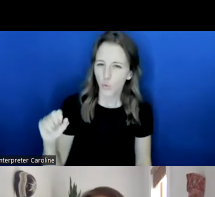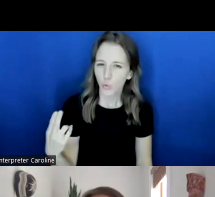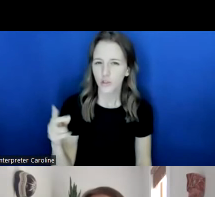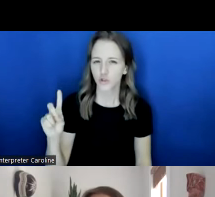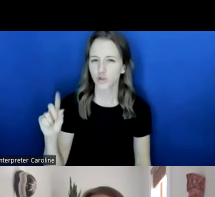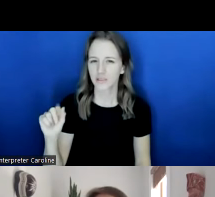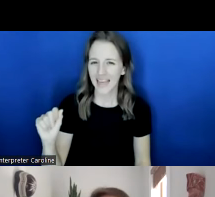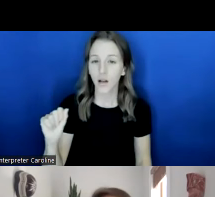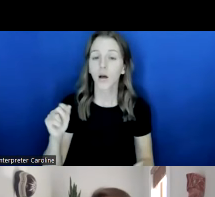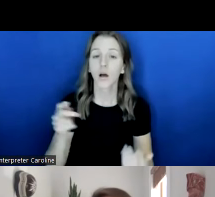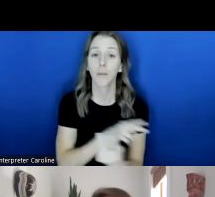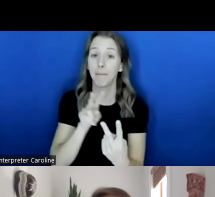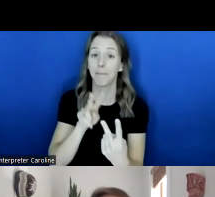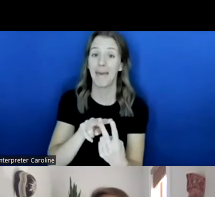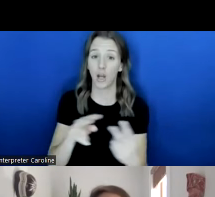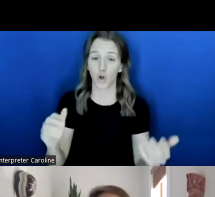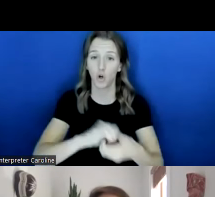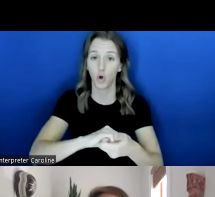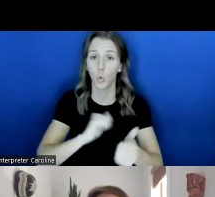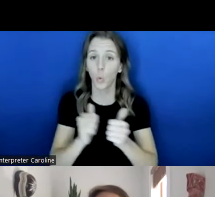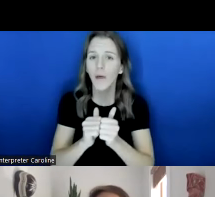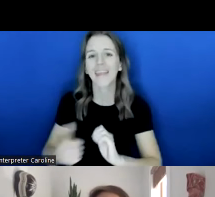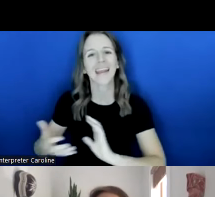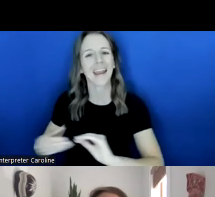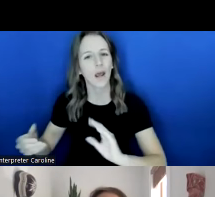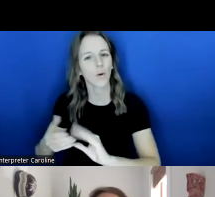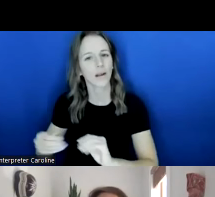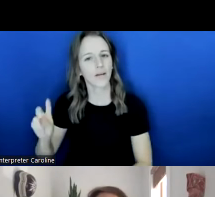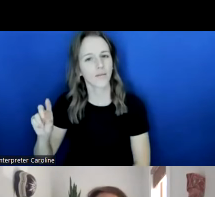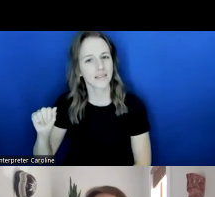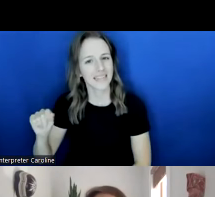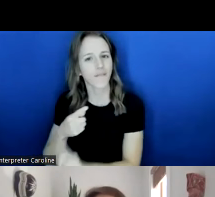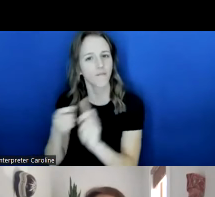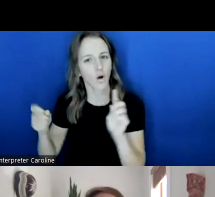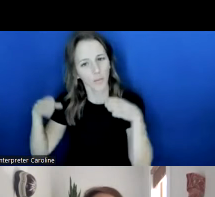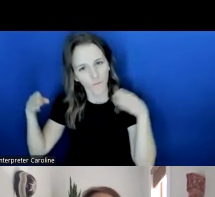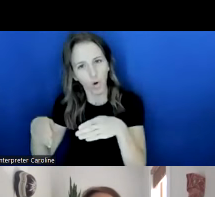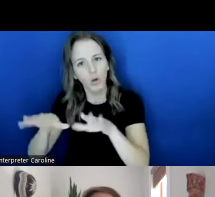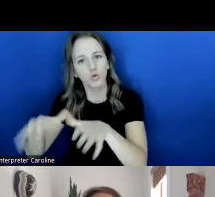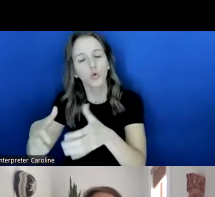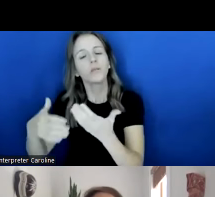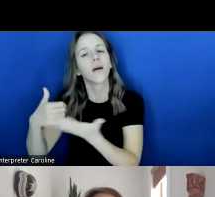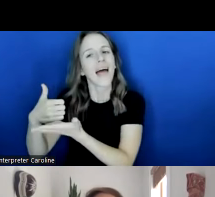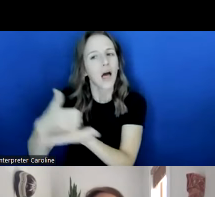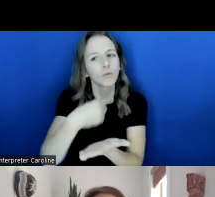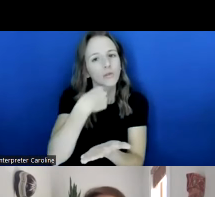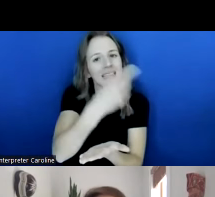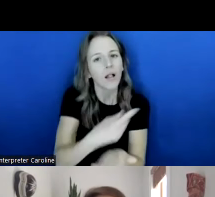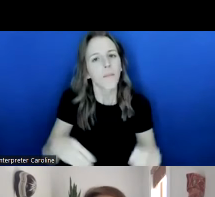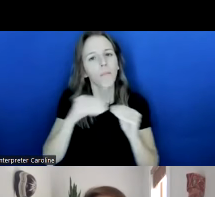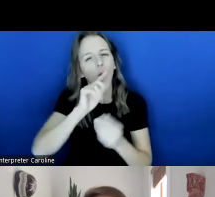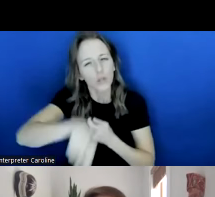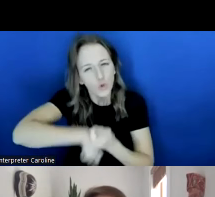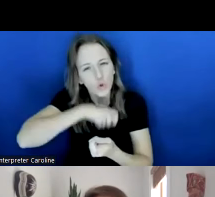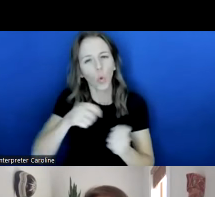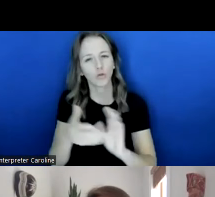with more narrative data from focus groups helps tell a more nuanced story about what folks really